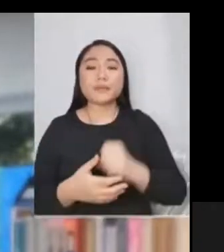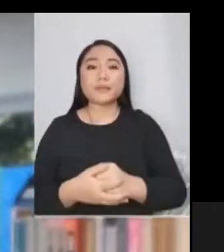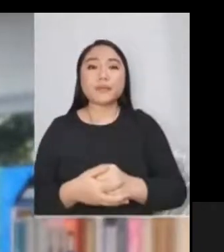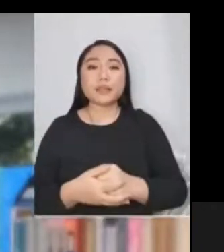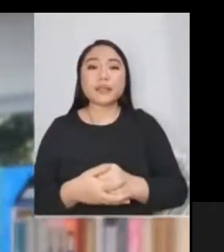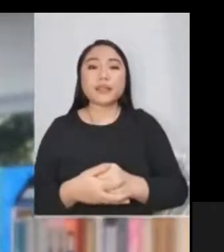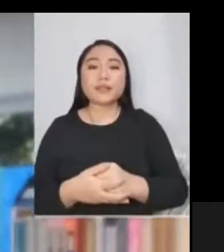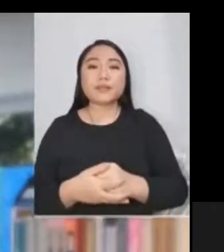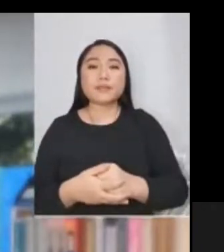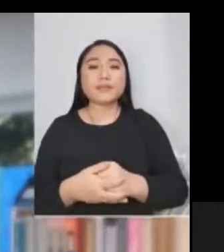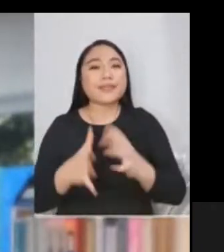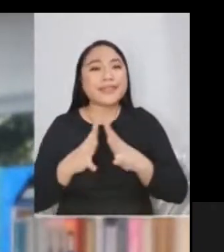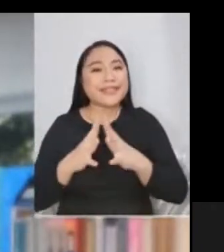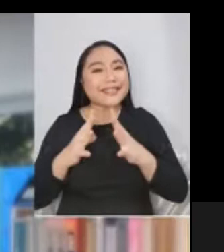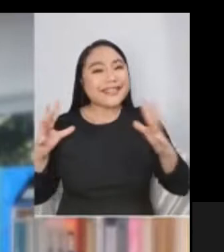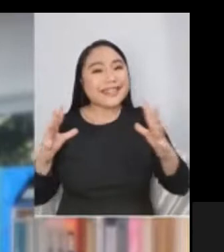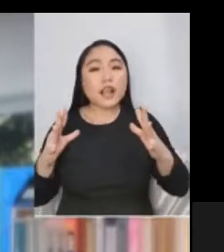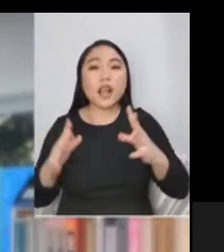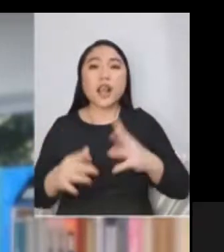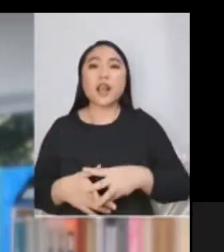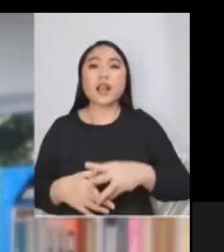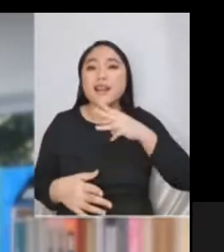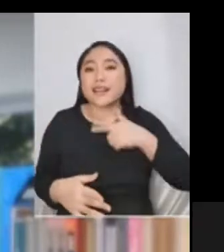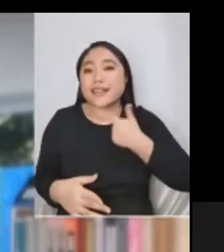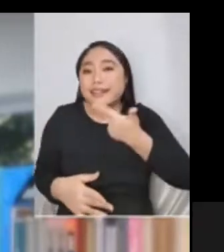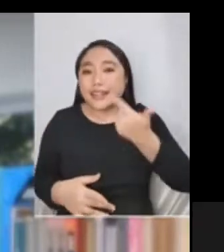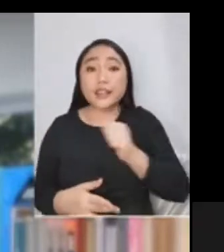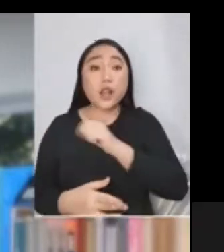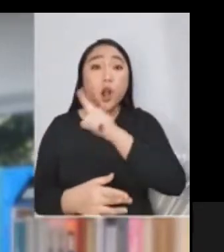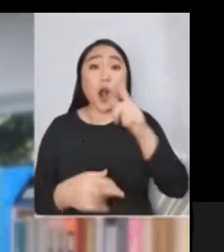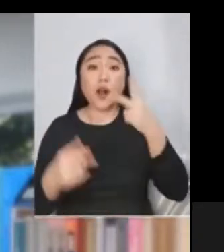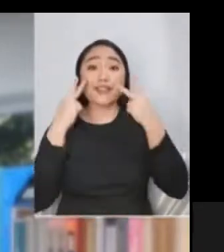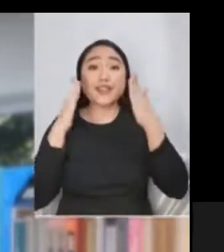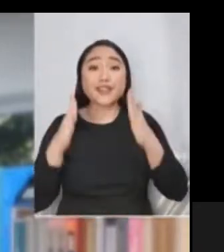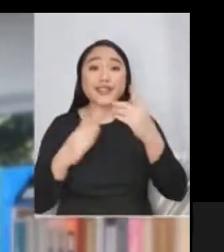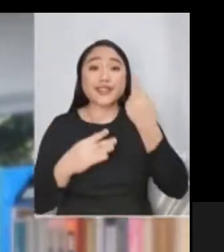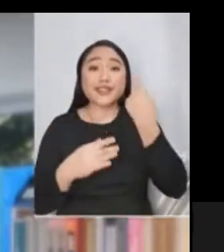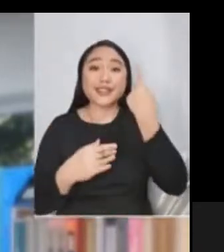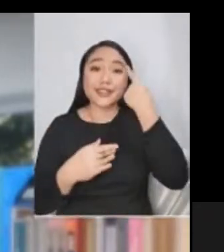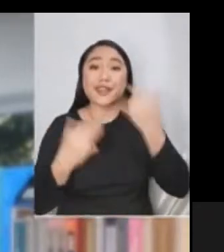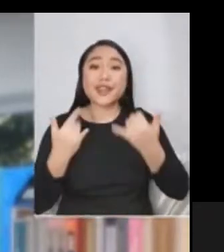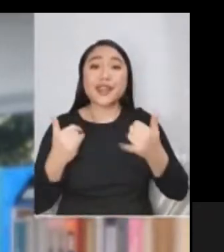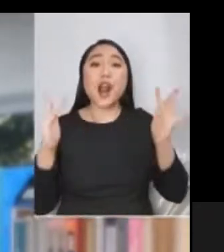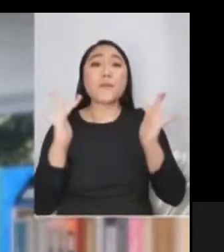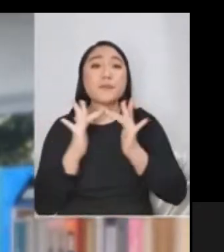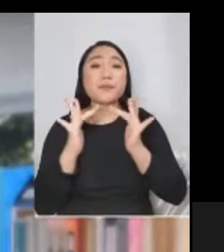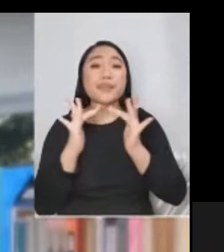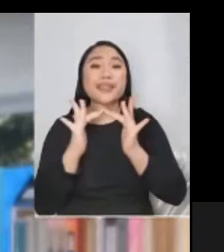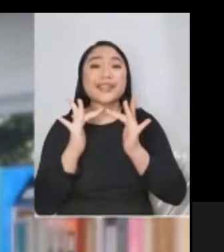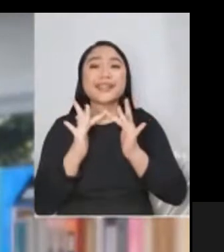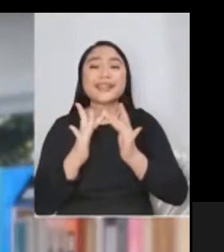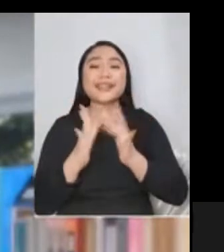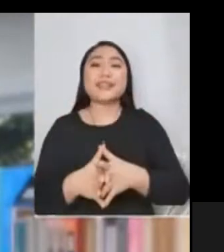Division o IRAD, na malugod na bumabati sa ating mga panauhin para sa ating webinar on